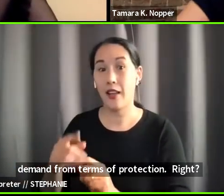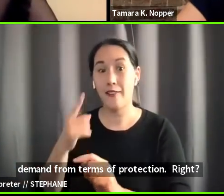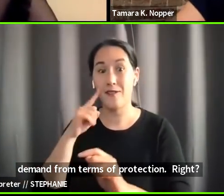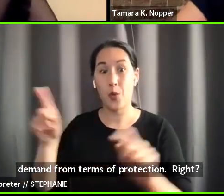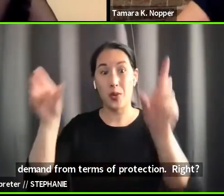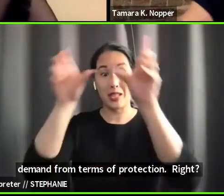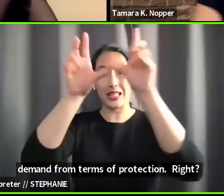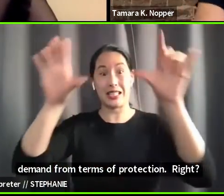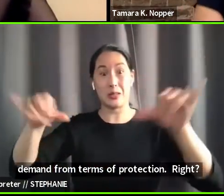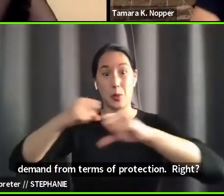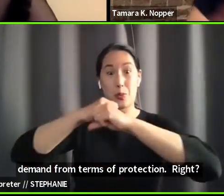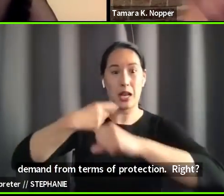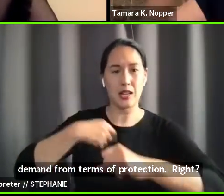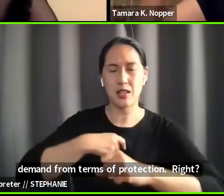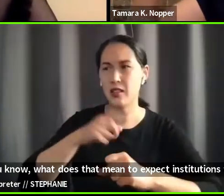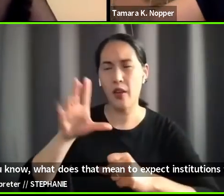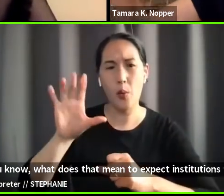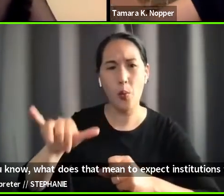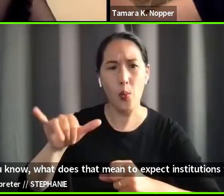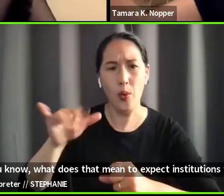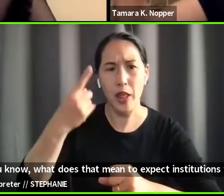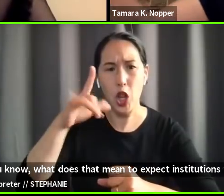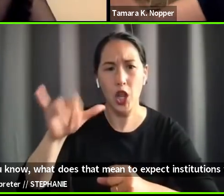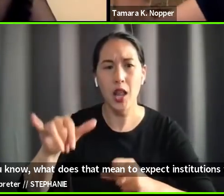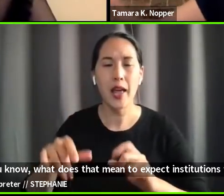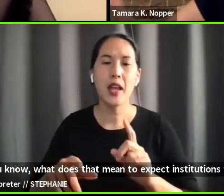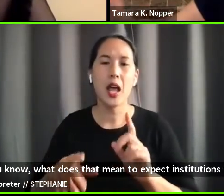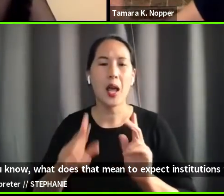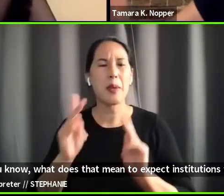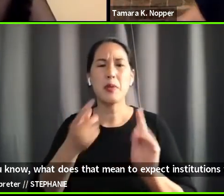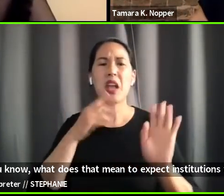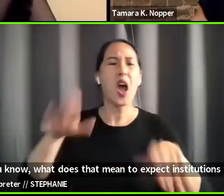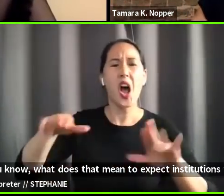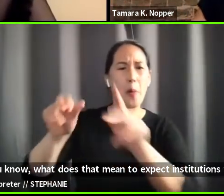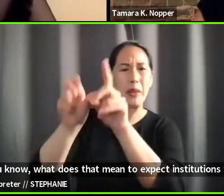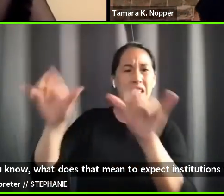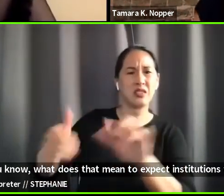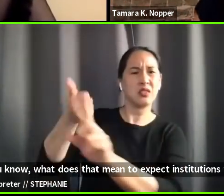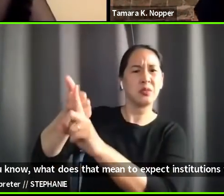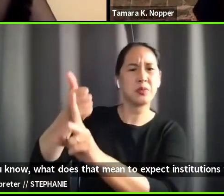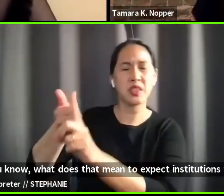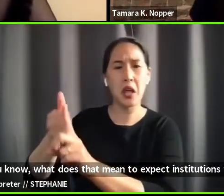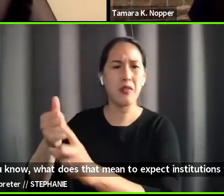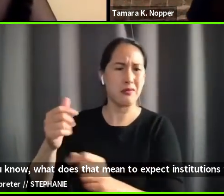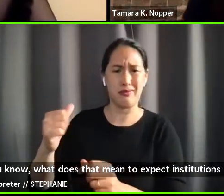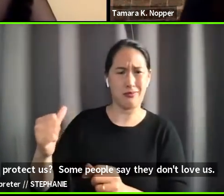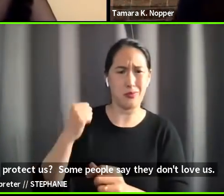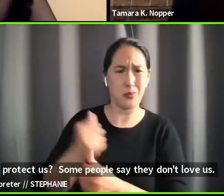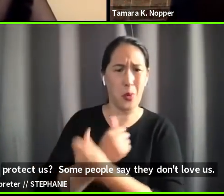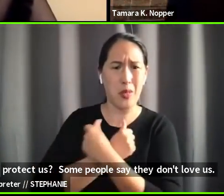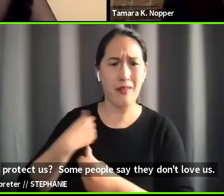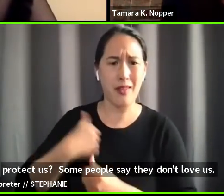Some people will say, well, you know, they don't love us, institutions won't protect us, and so forth. But there's something where I actually